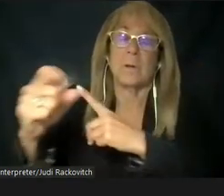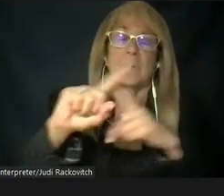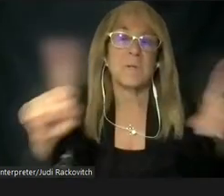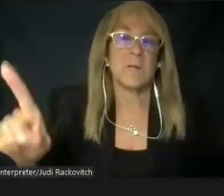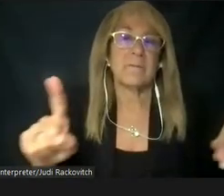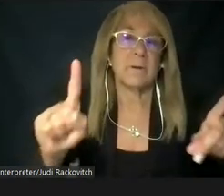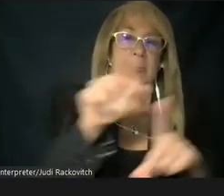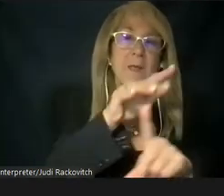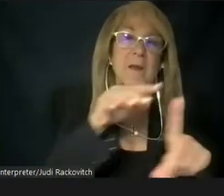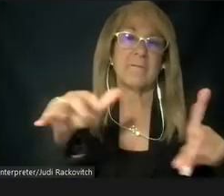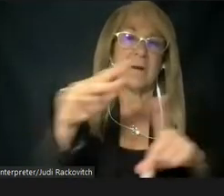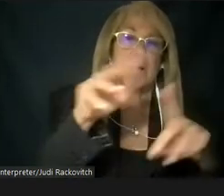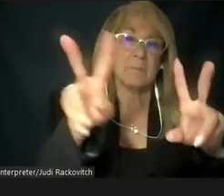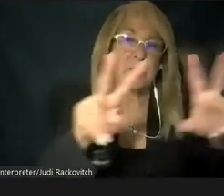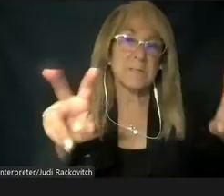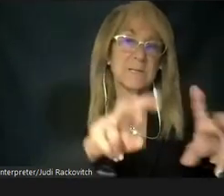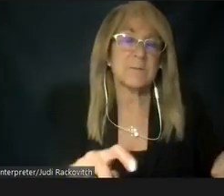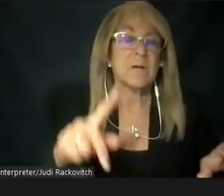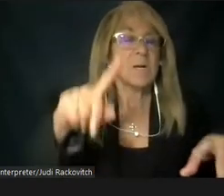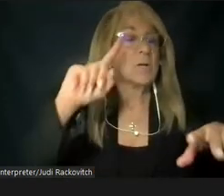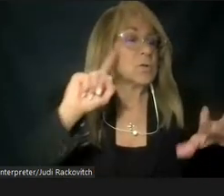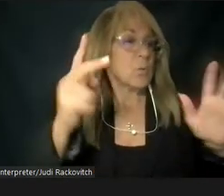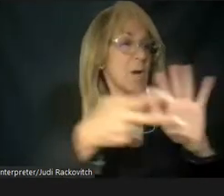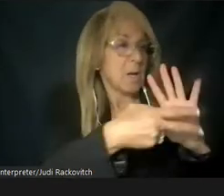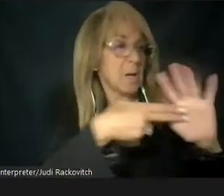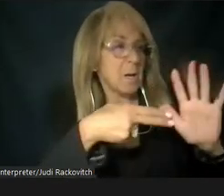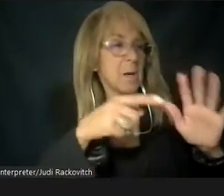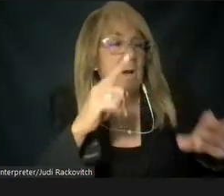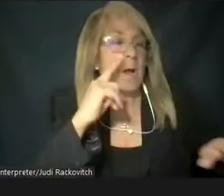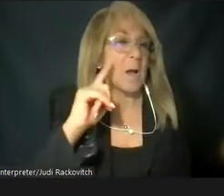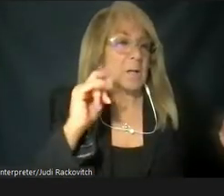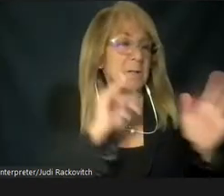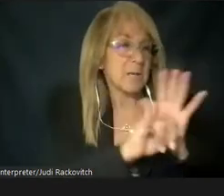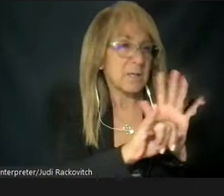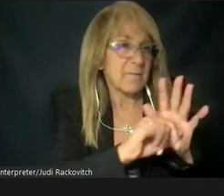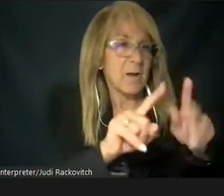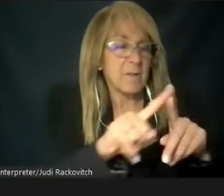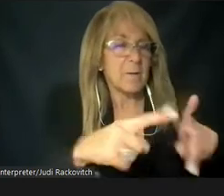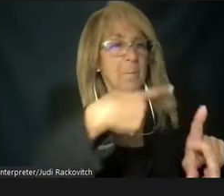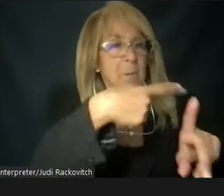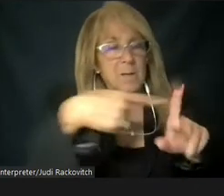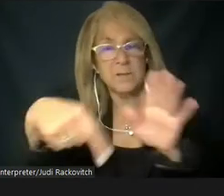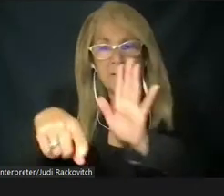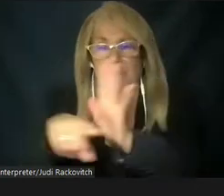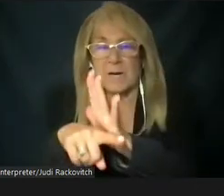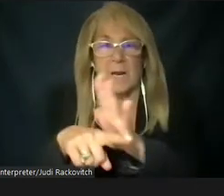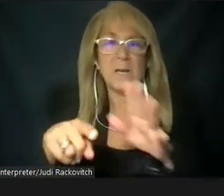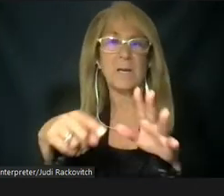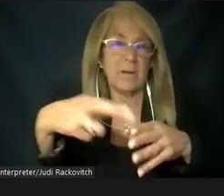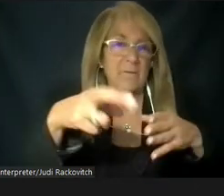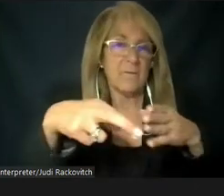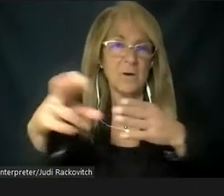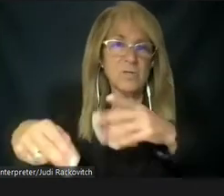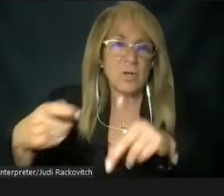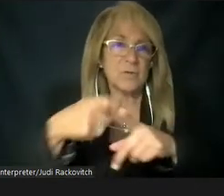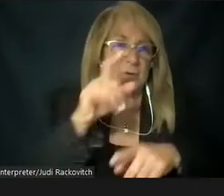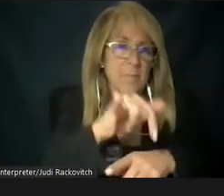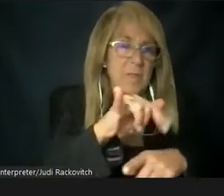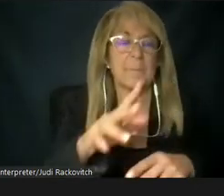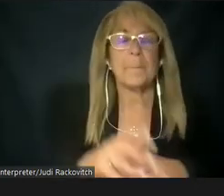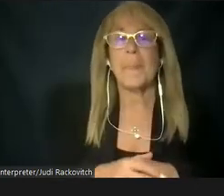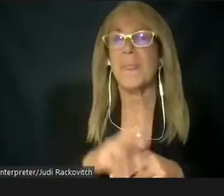identify the range of effects, positive or negative. And there would be creation of a new revenue stream for investment in subways, buses, and rail.